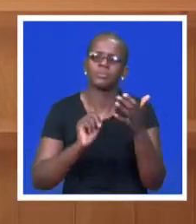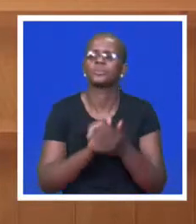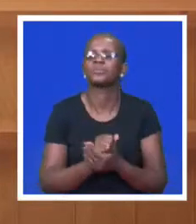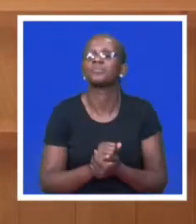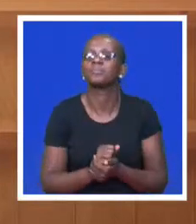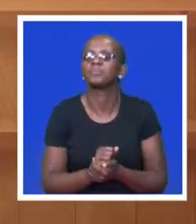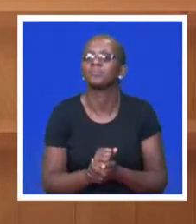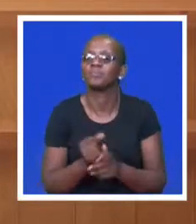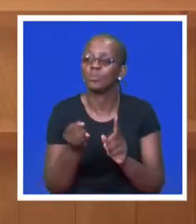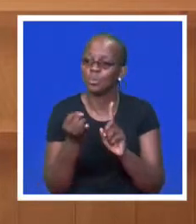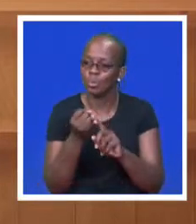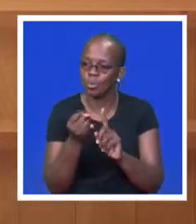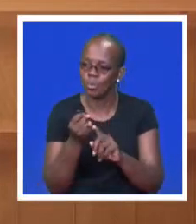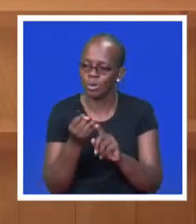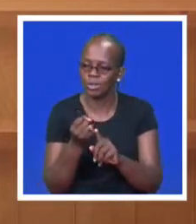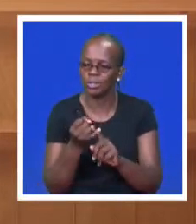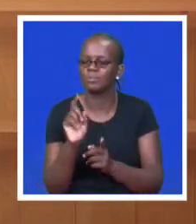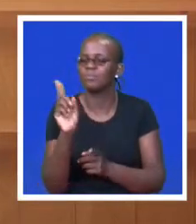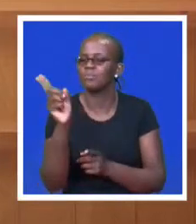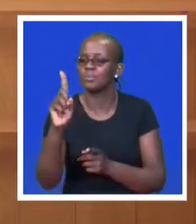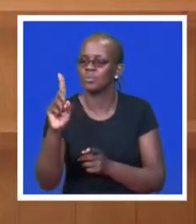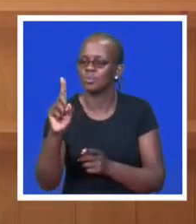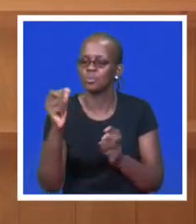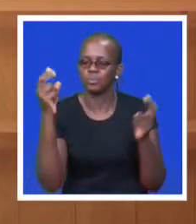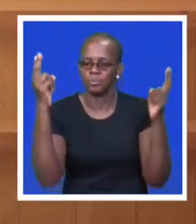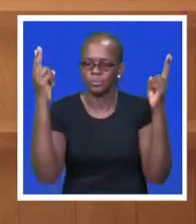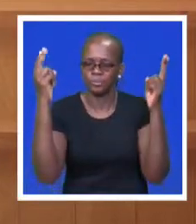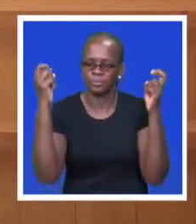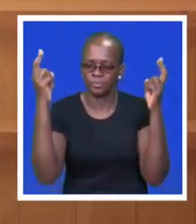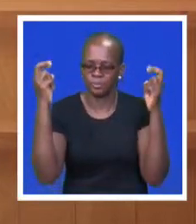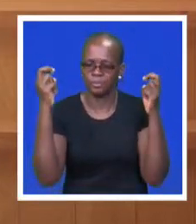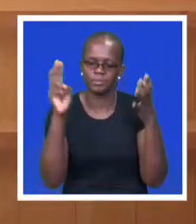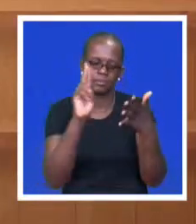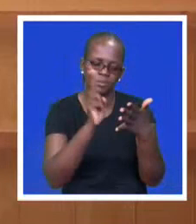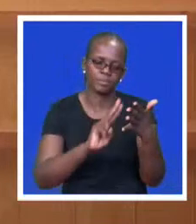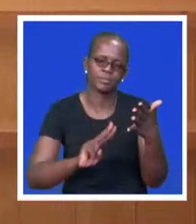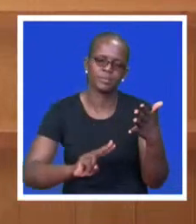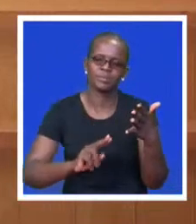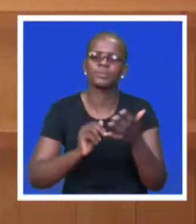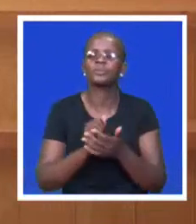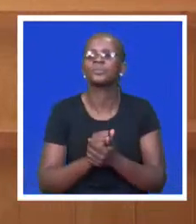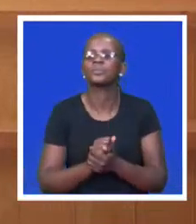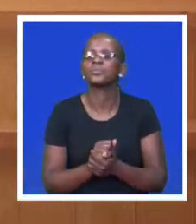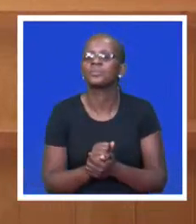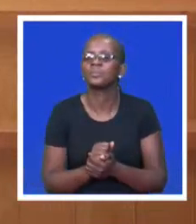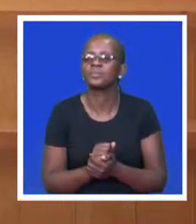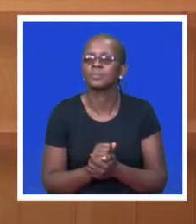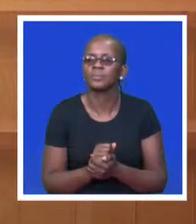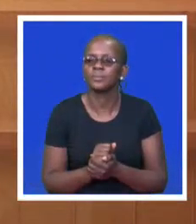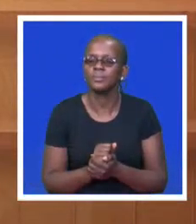What is the title of the story? The title of the story is